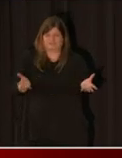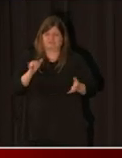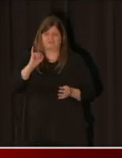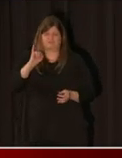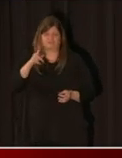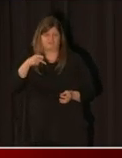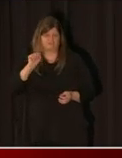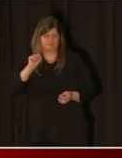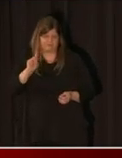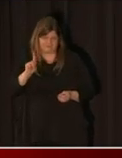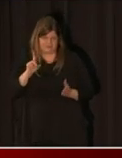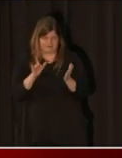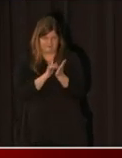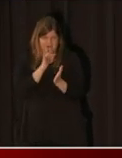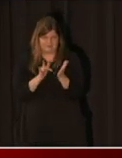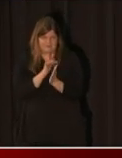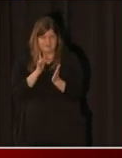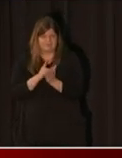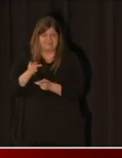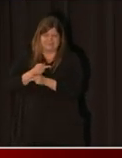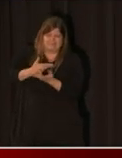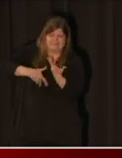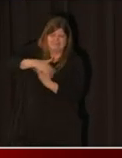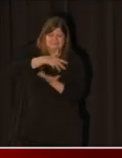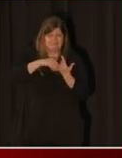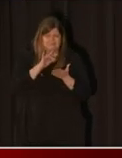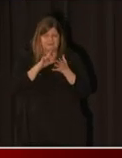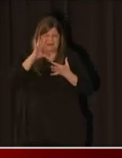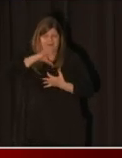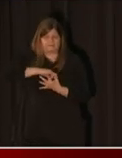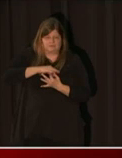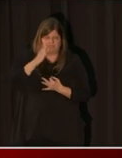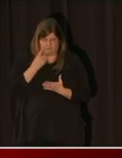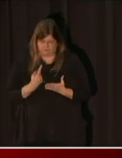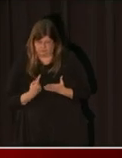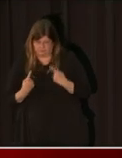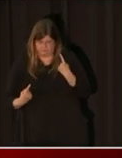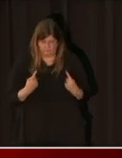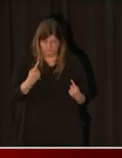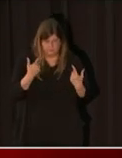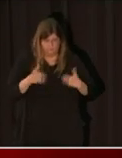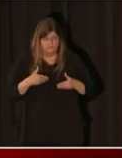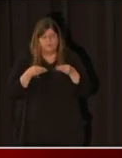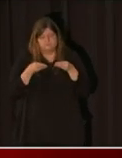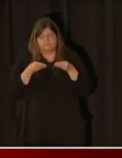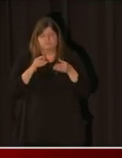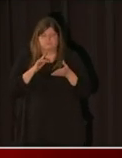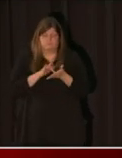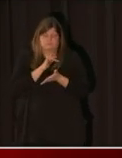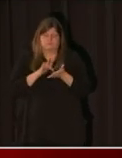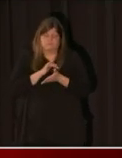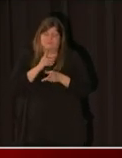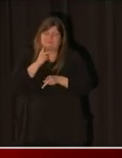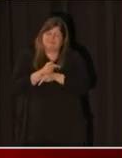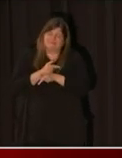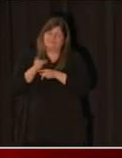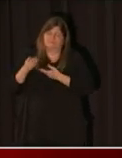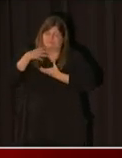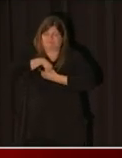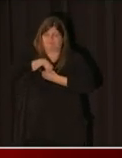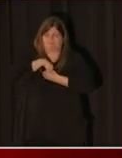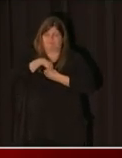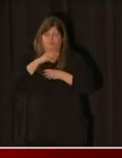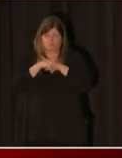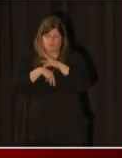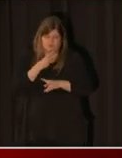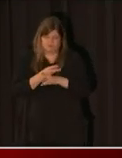those individuals from any spread of the disease, and that's a unique and complicated challenge. The one thing I would just like to add to your first question is